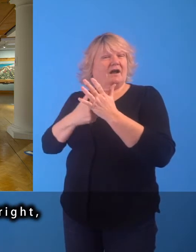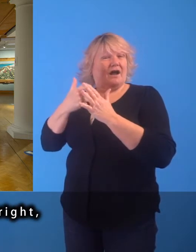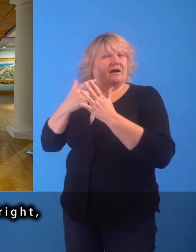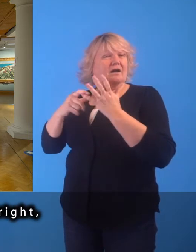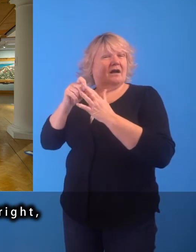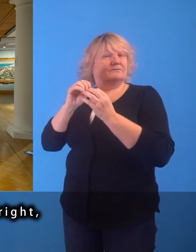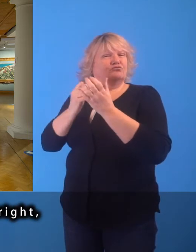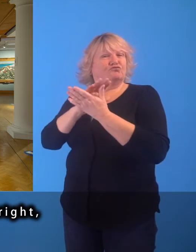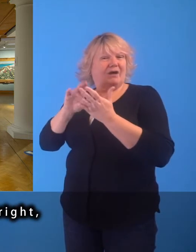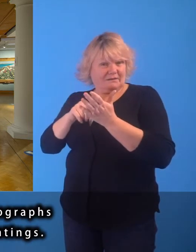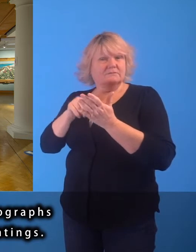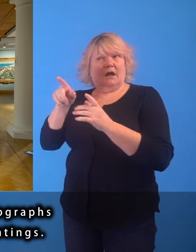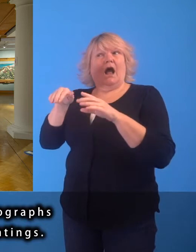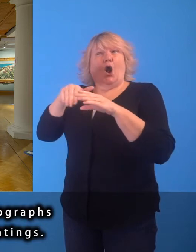Kirkcudbright,